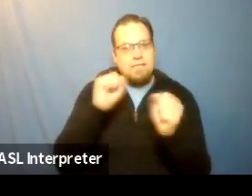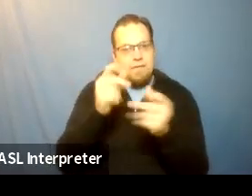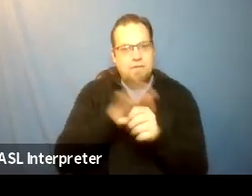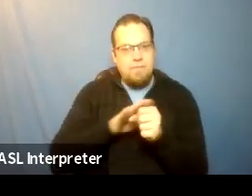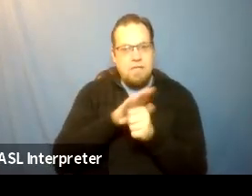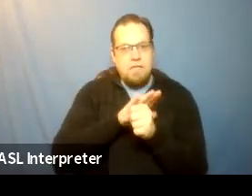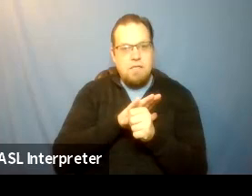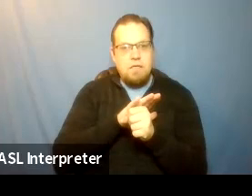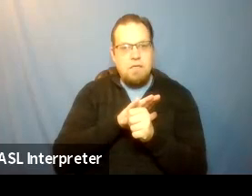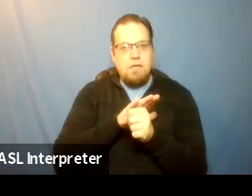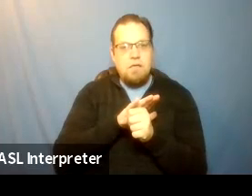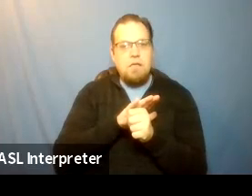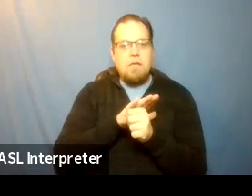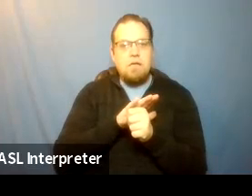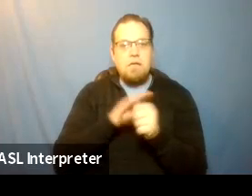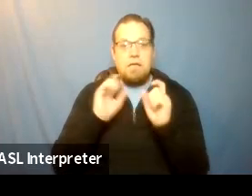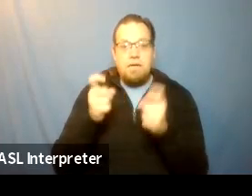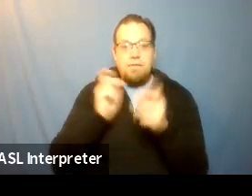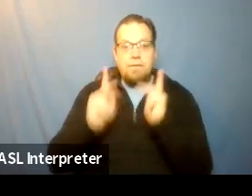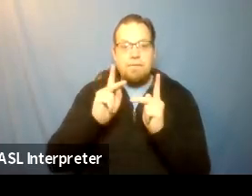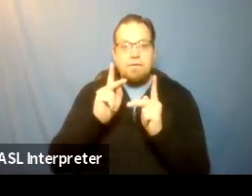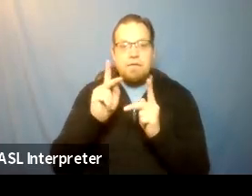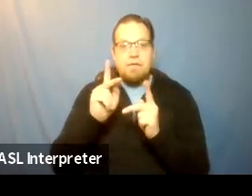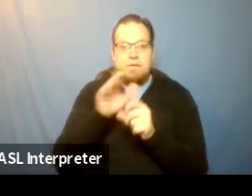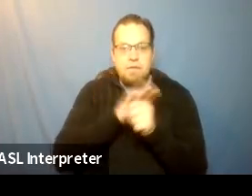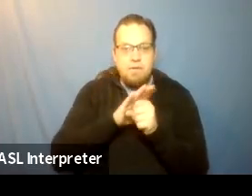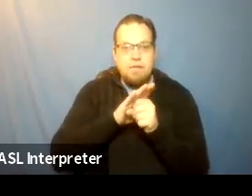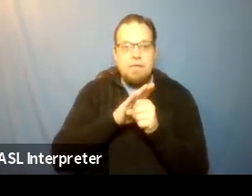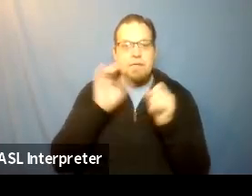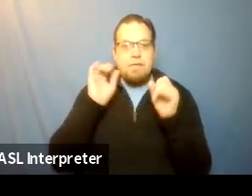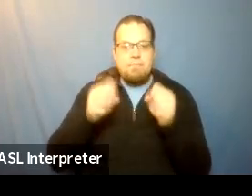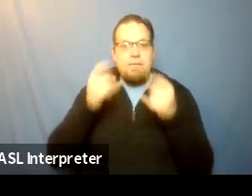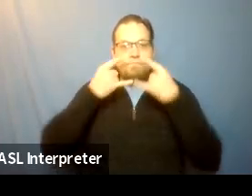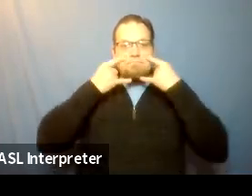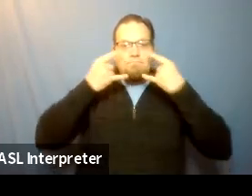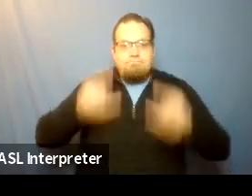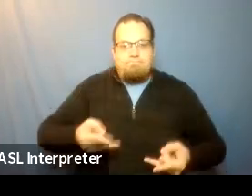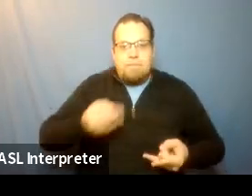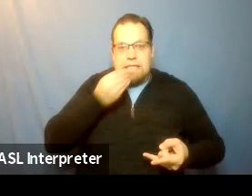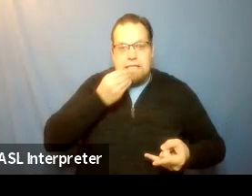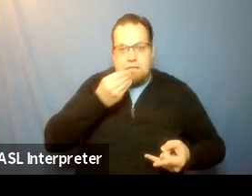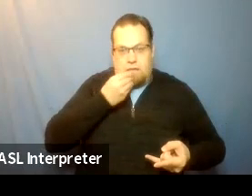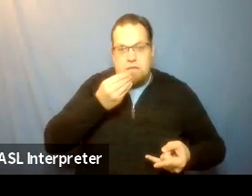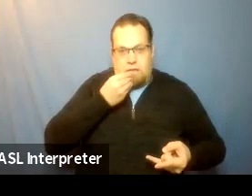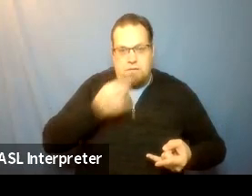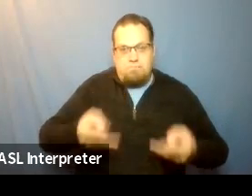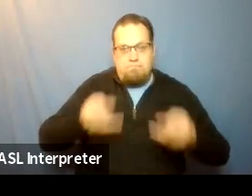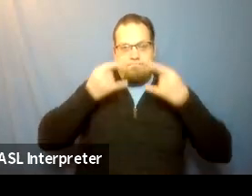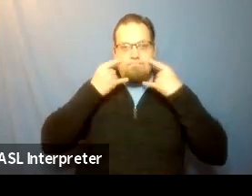and giving people their space to be able to take off their masks so they can eat. So that is also one of